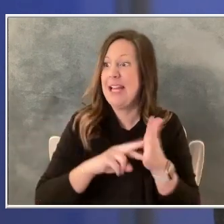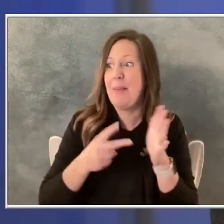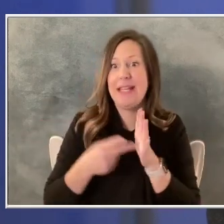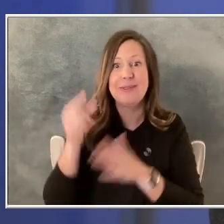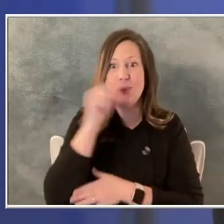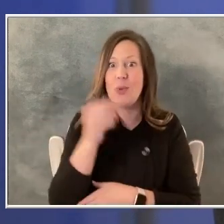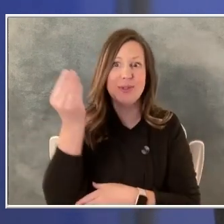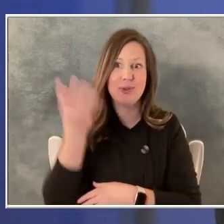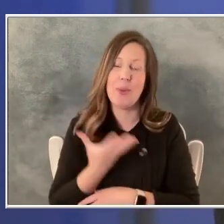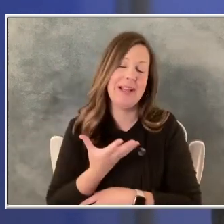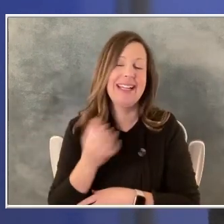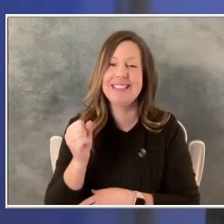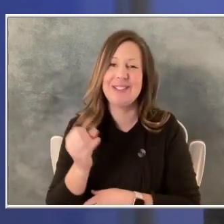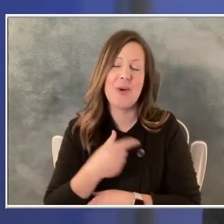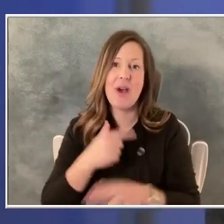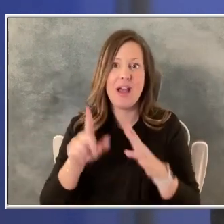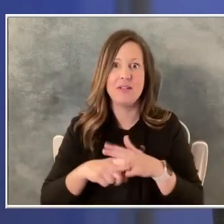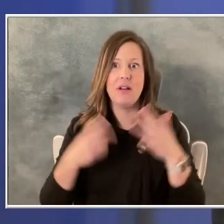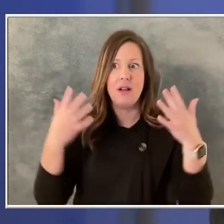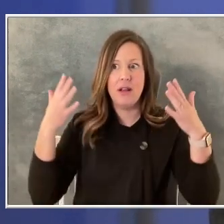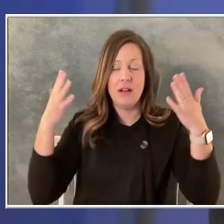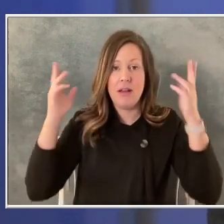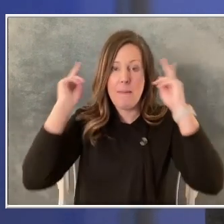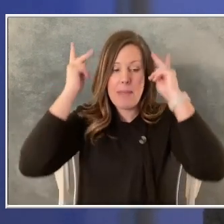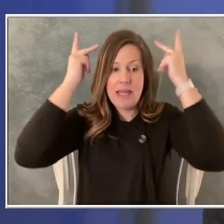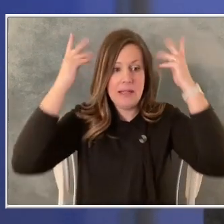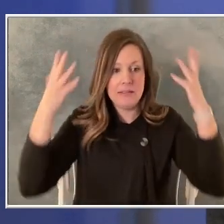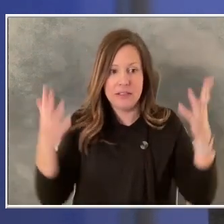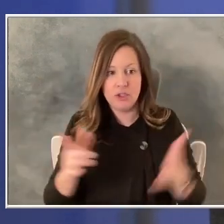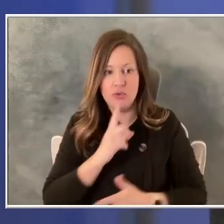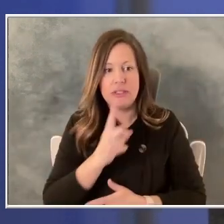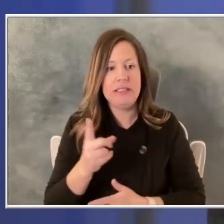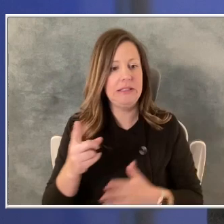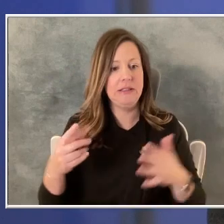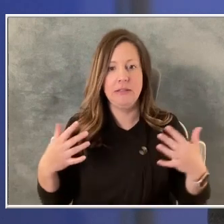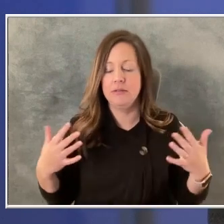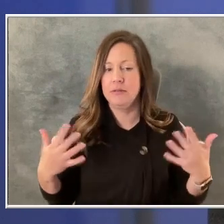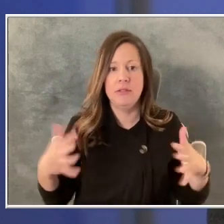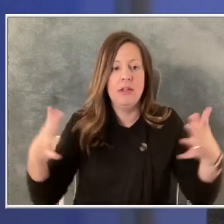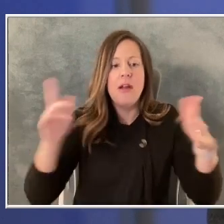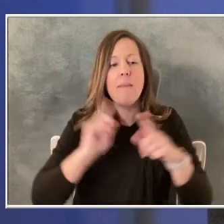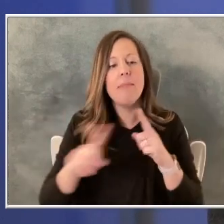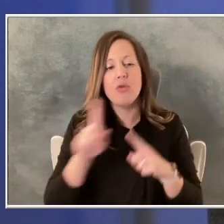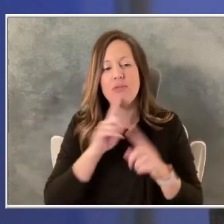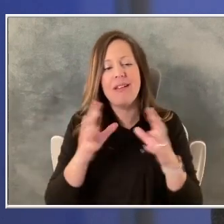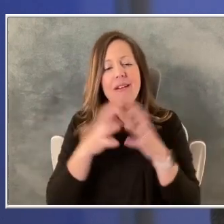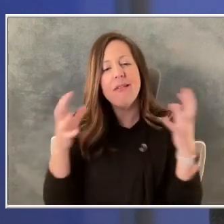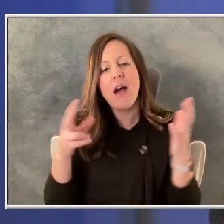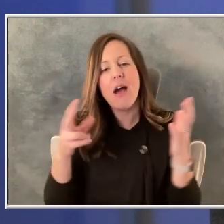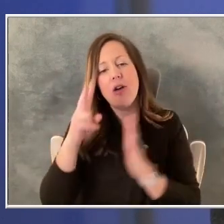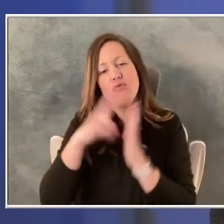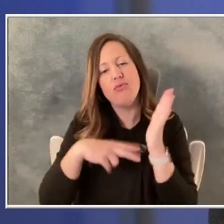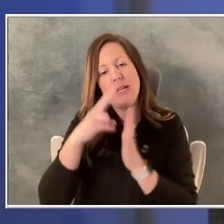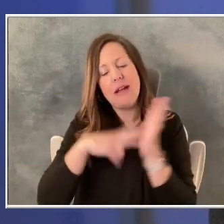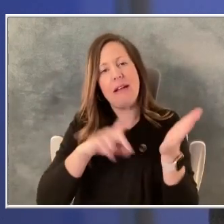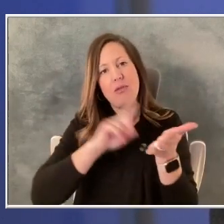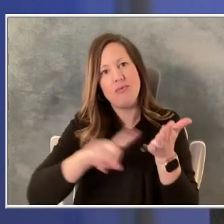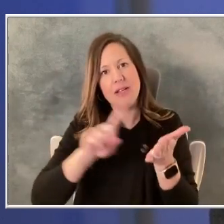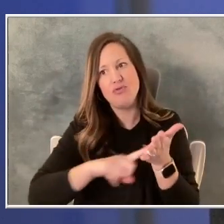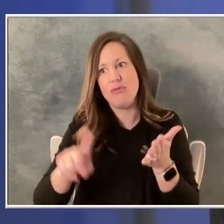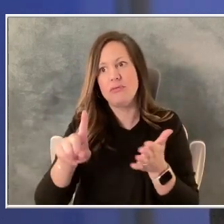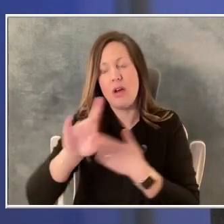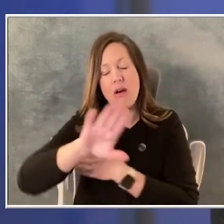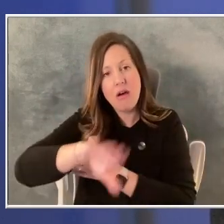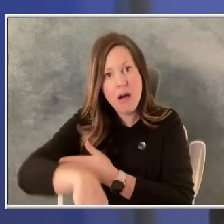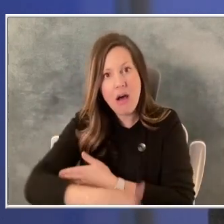I started panicking, and all of that set in. So, but no, I did a lot of reading that night, probably all night, just reading about